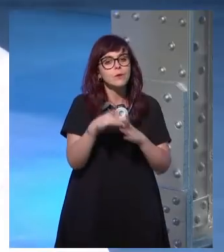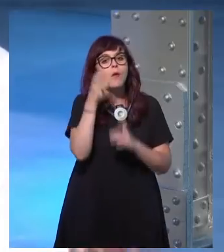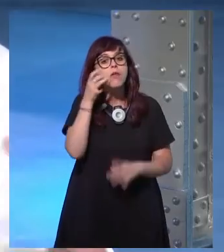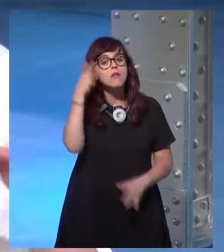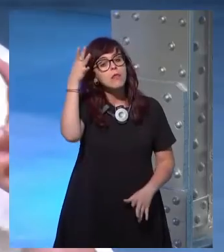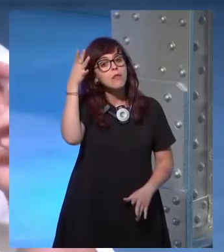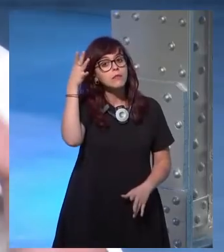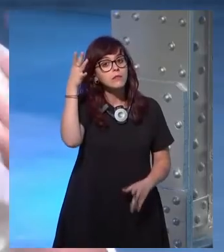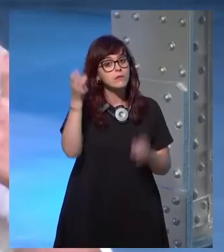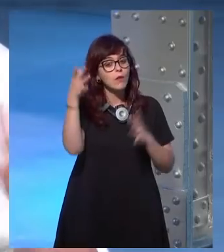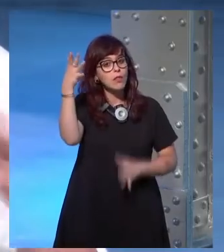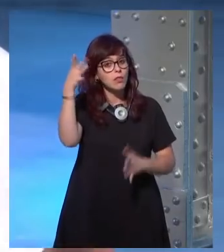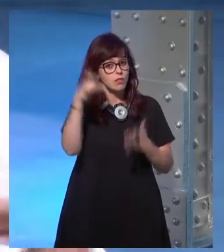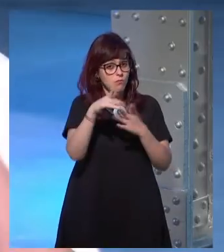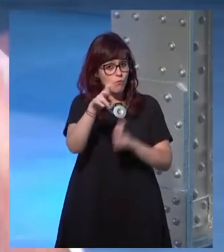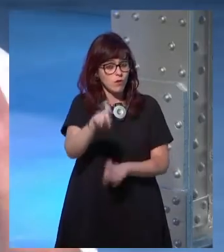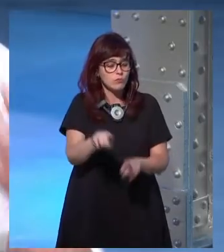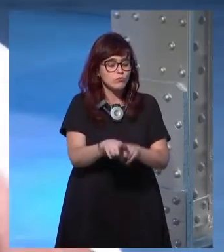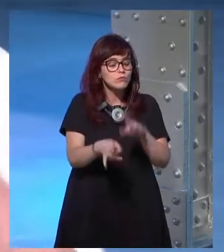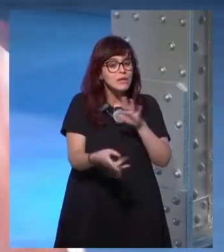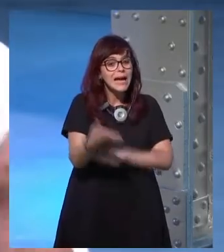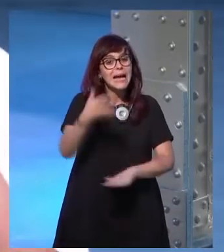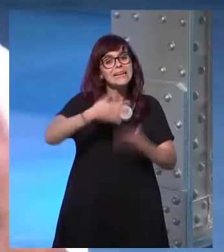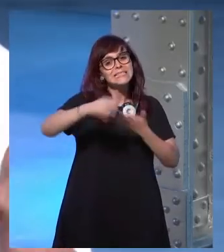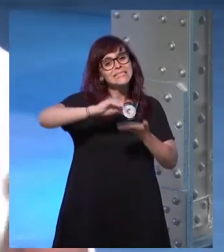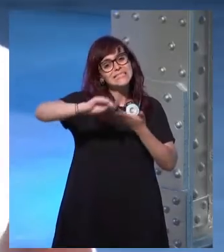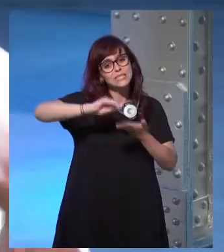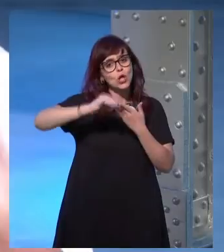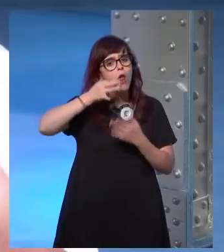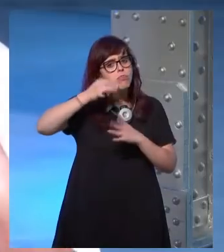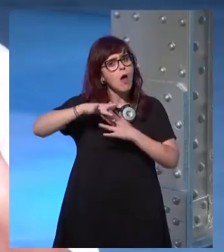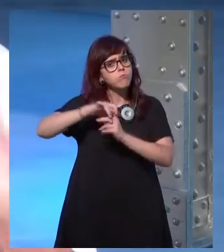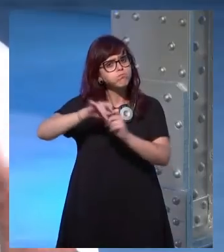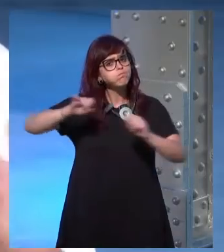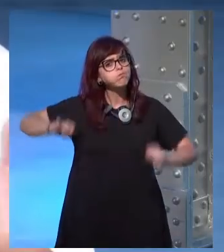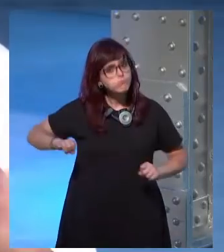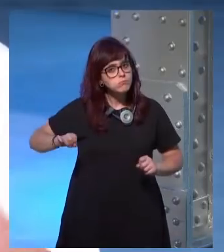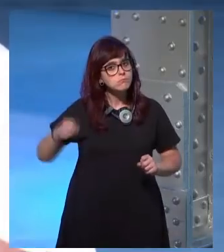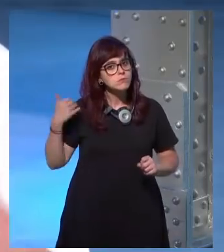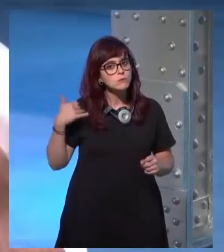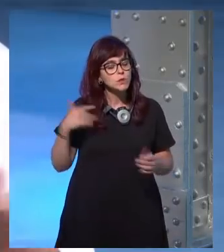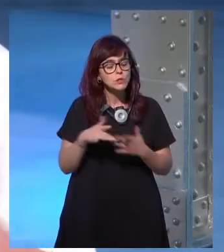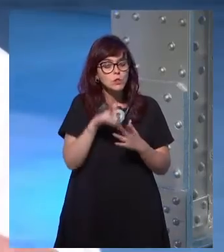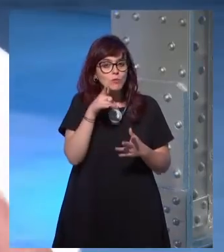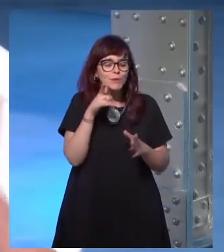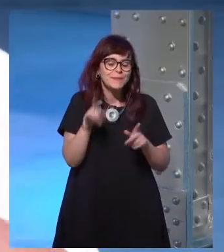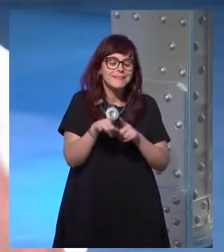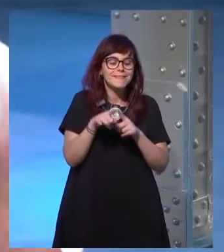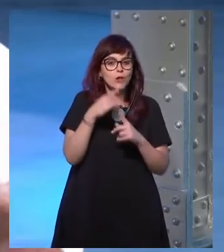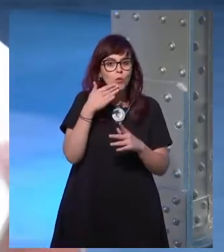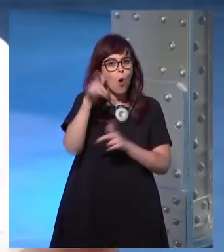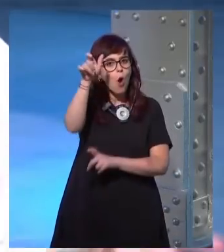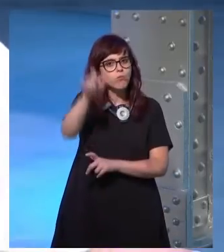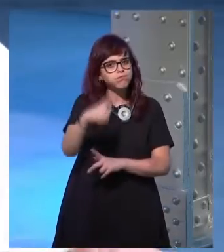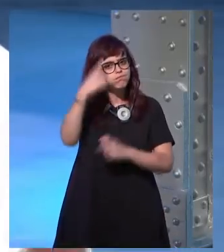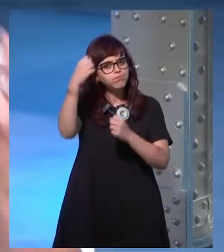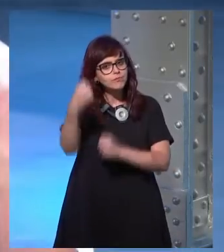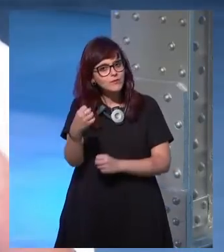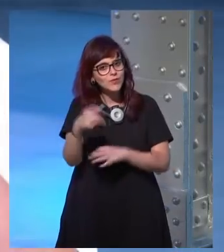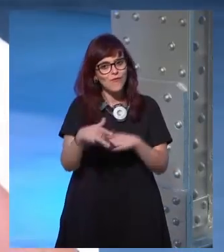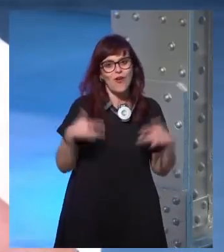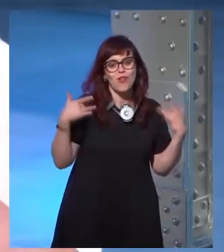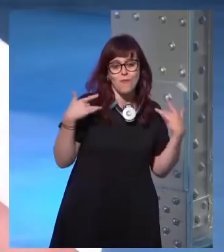of color as sort of like a mentorship, and it was just online. Like they would send you work and you would critique it and give them advice on